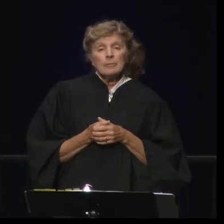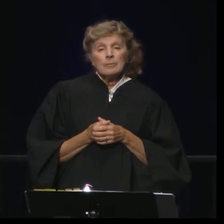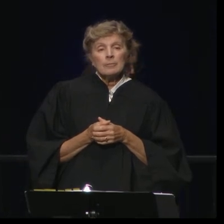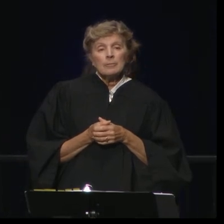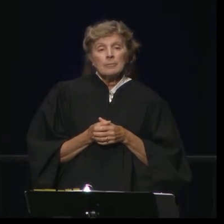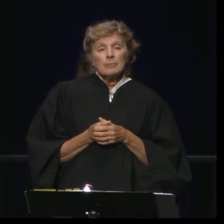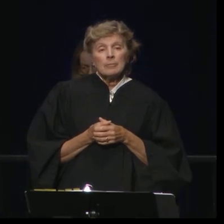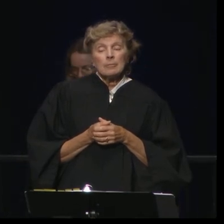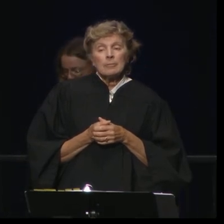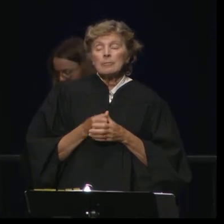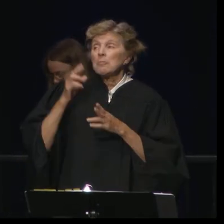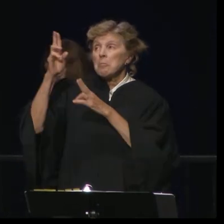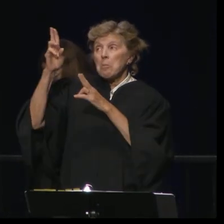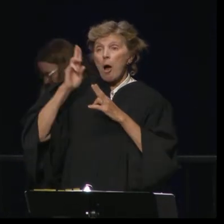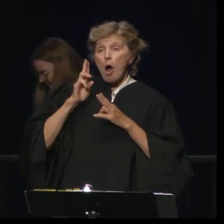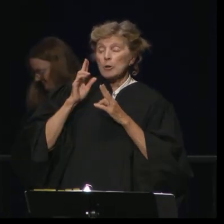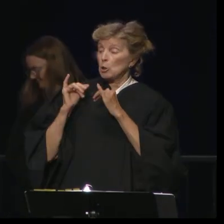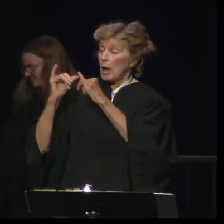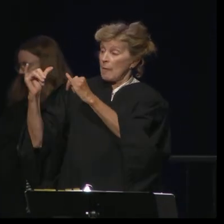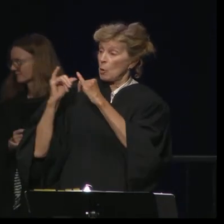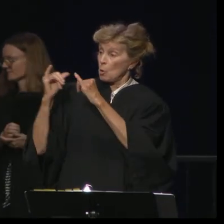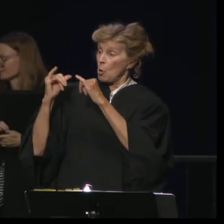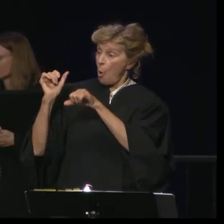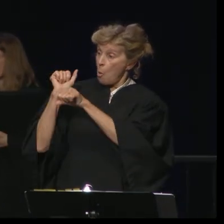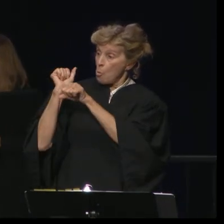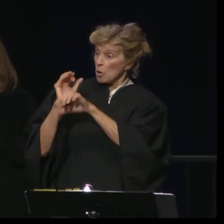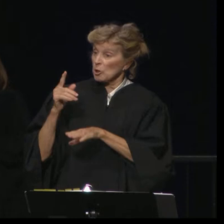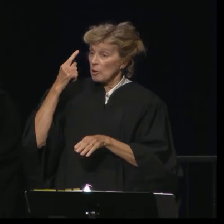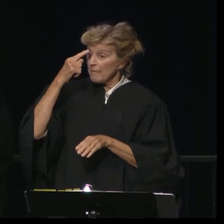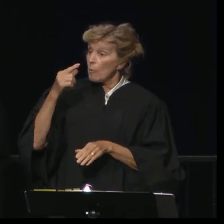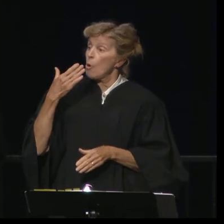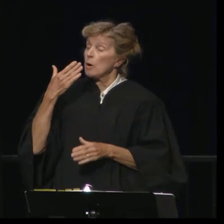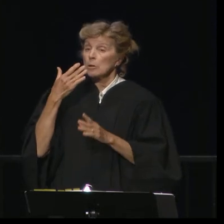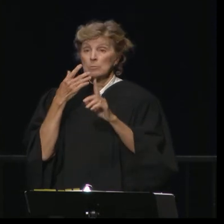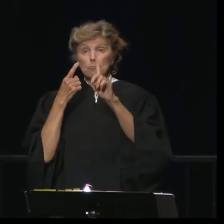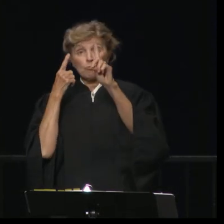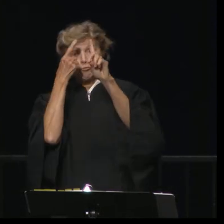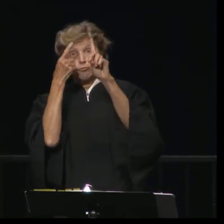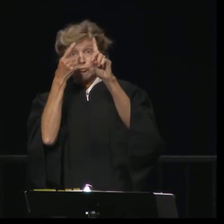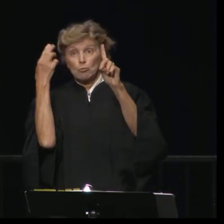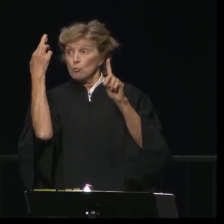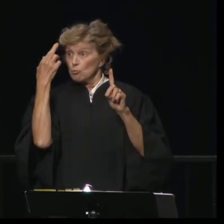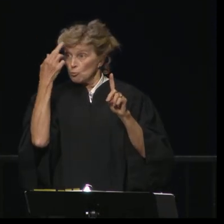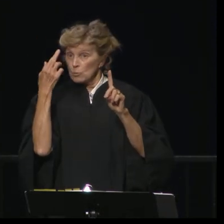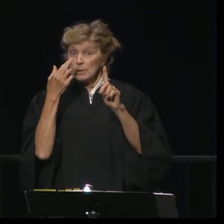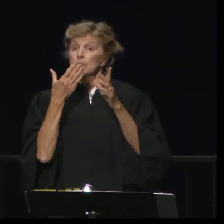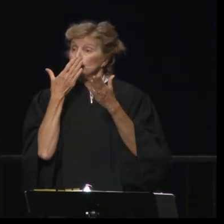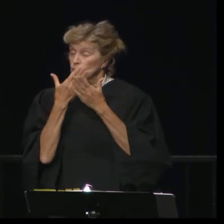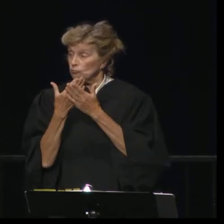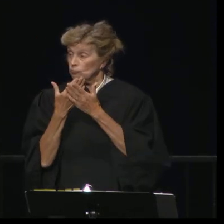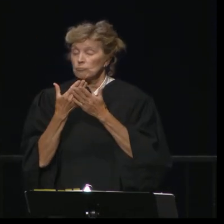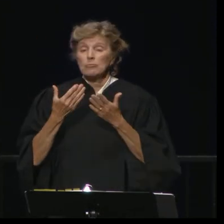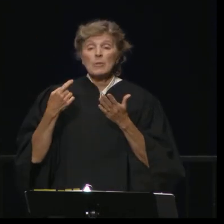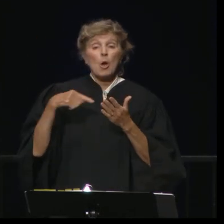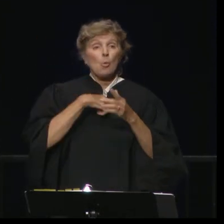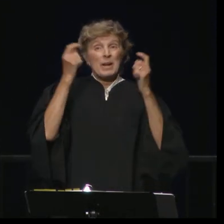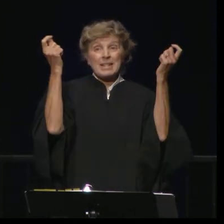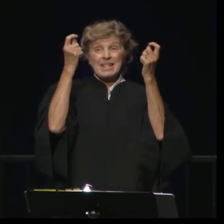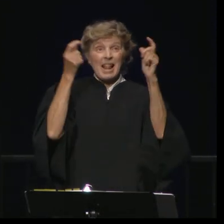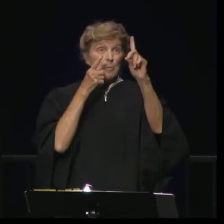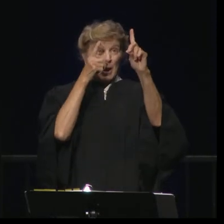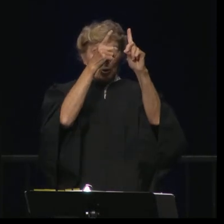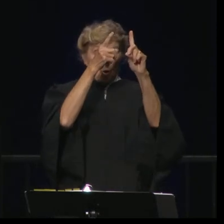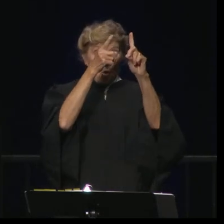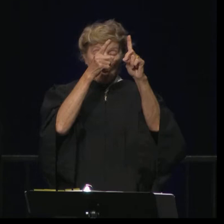in the privilege of being co-workers in good causes. We celebrate the unseen goals we share and